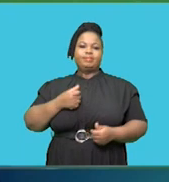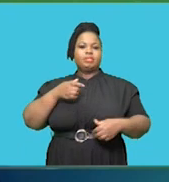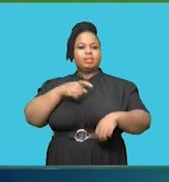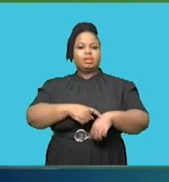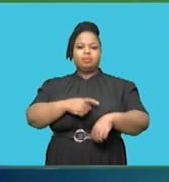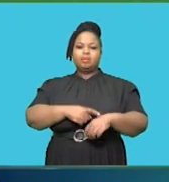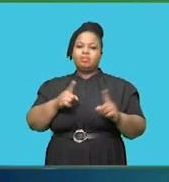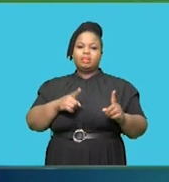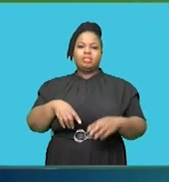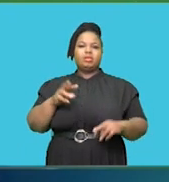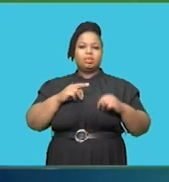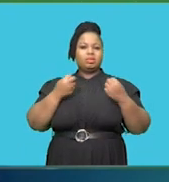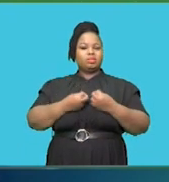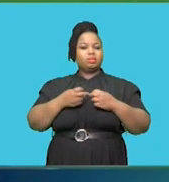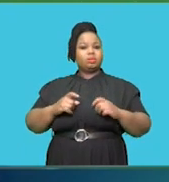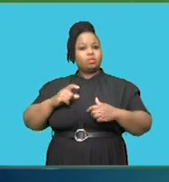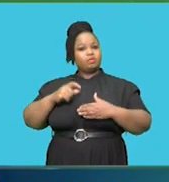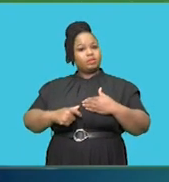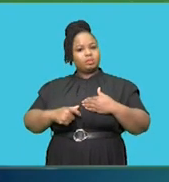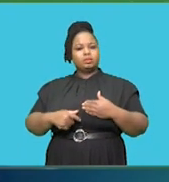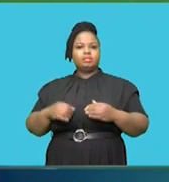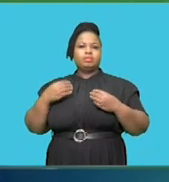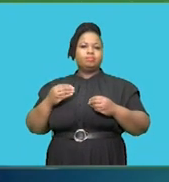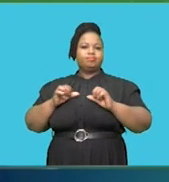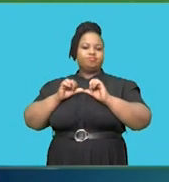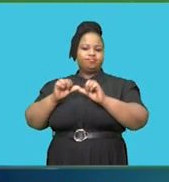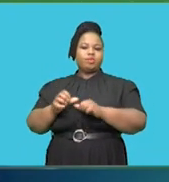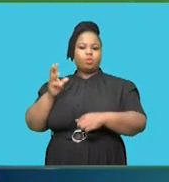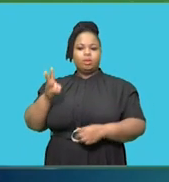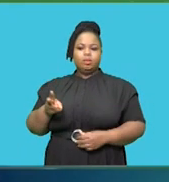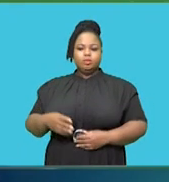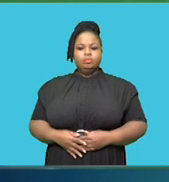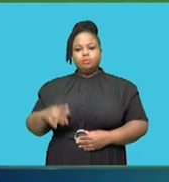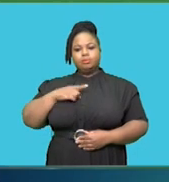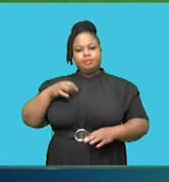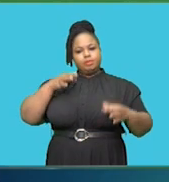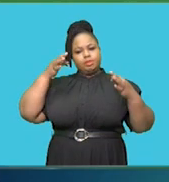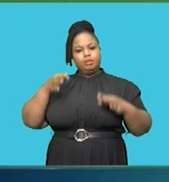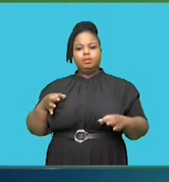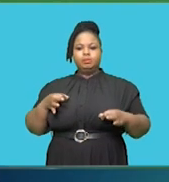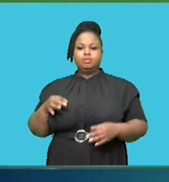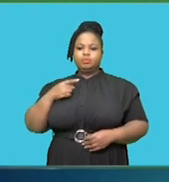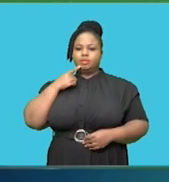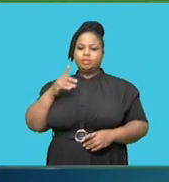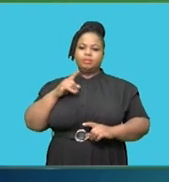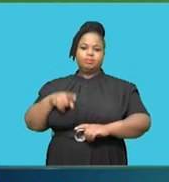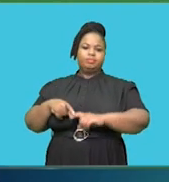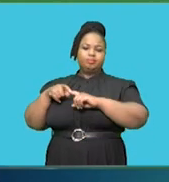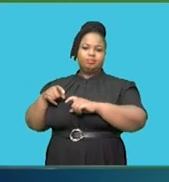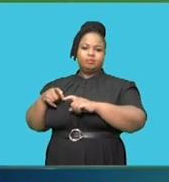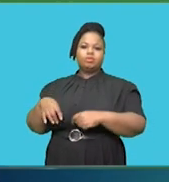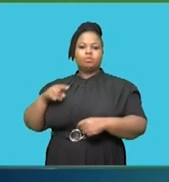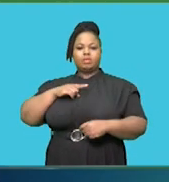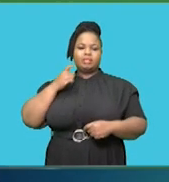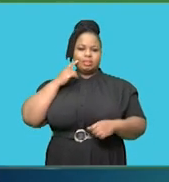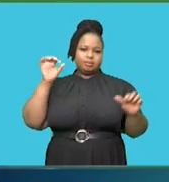League 13th National Conference didn't conclude its business. As a result, a decision was taken to adjourn the National Conference in order to